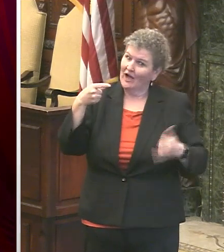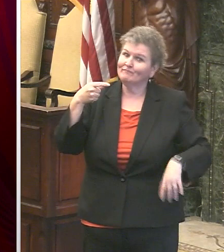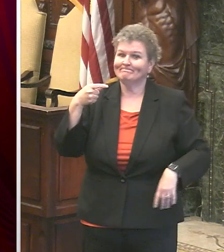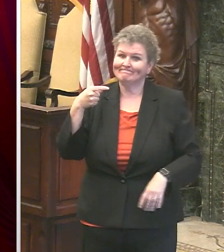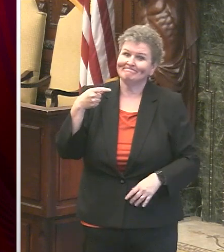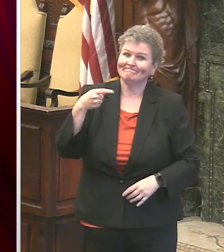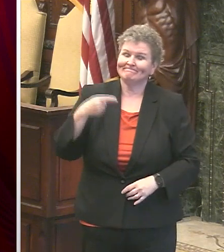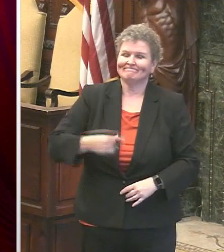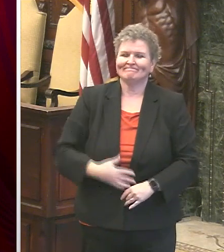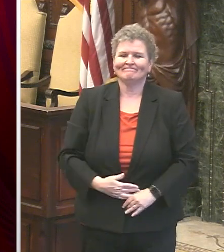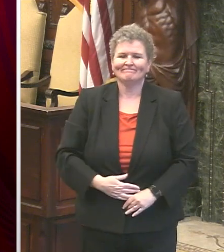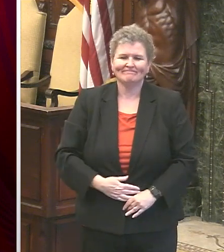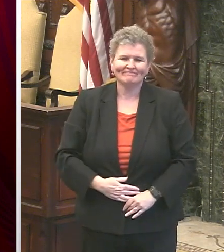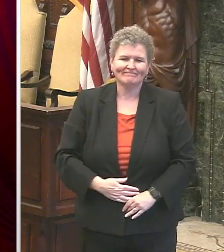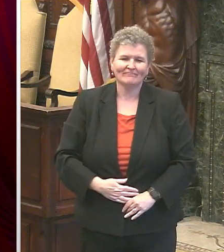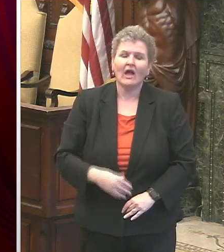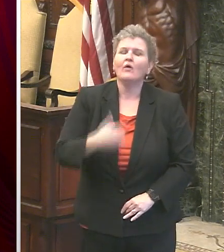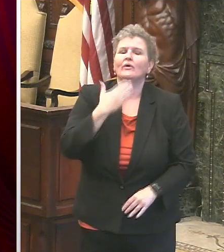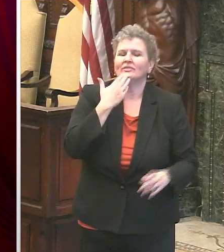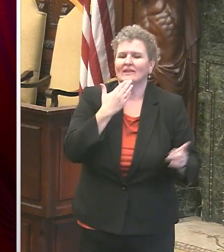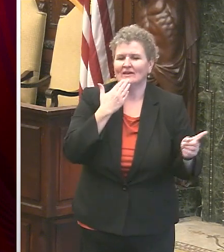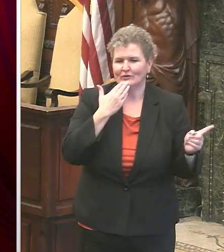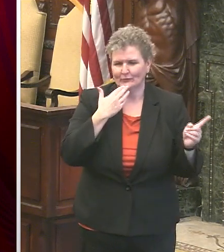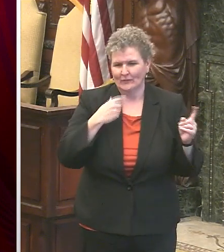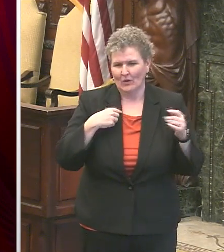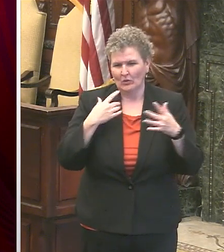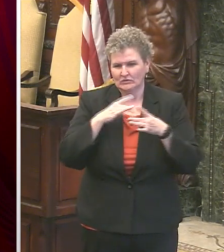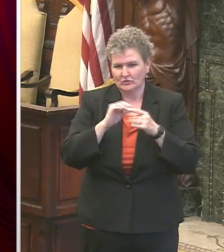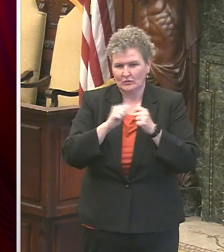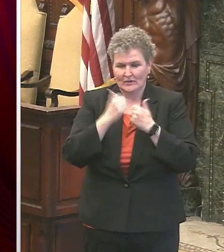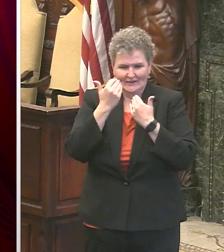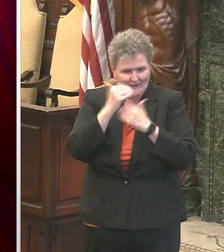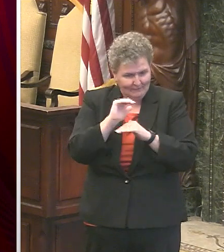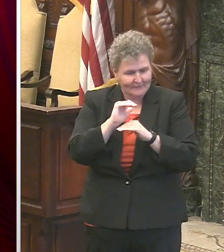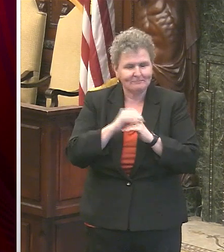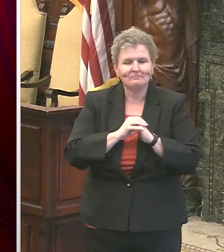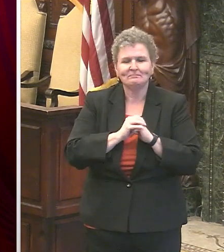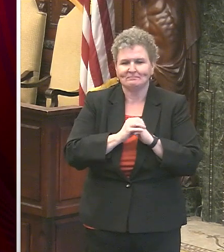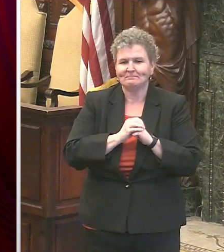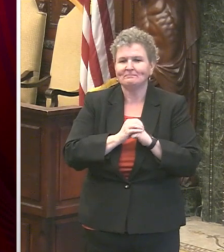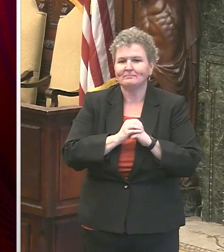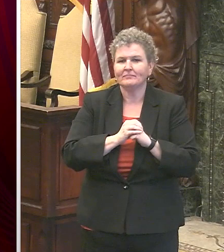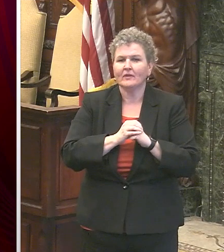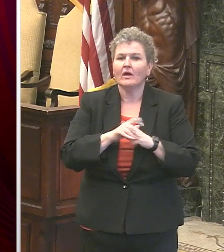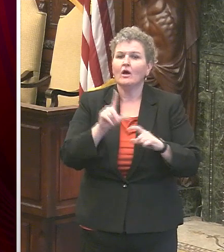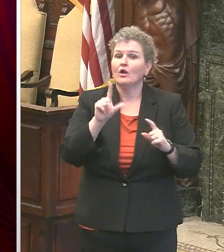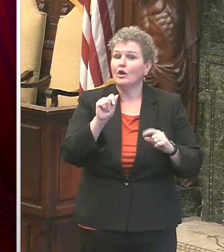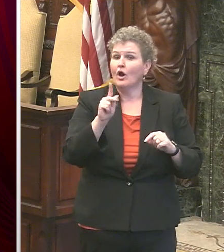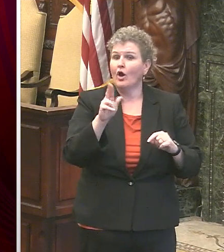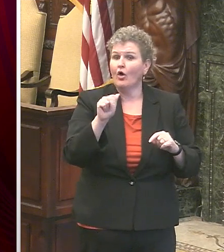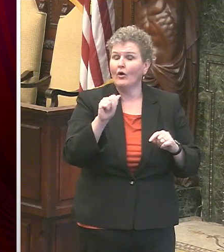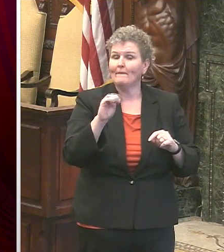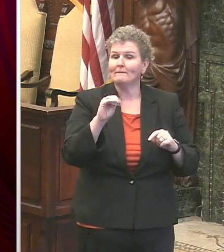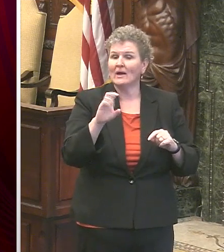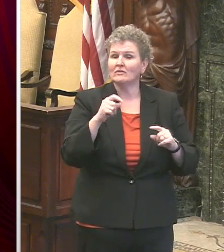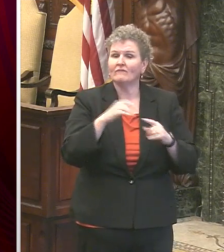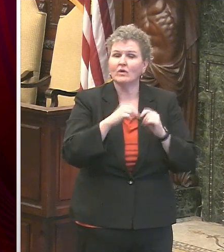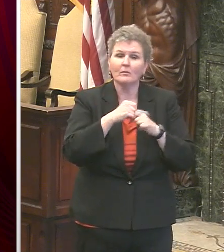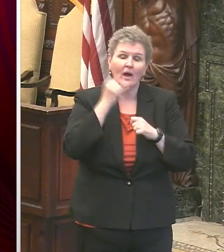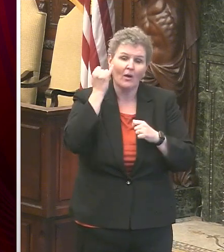Okay, thank you. Just a reminder of the 3-question limit. We're going to go to Laura McChrystal of the Inquirer.